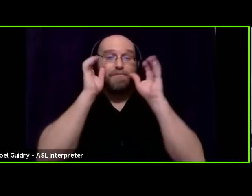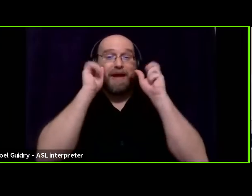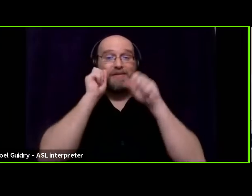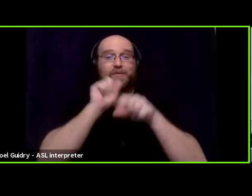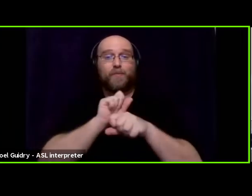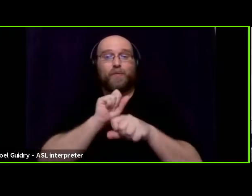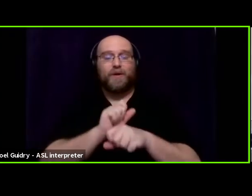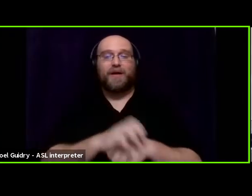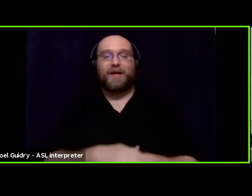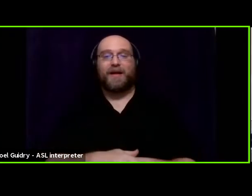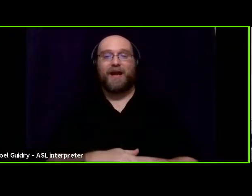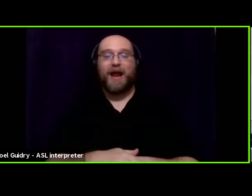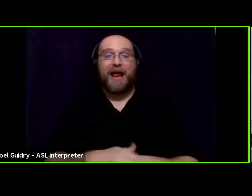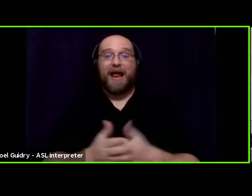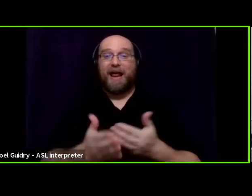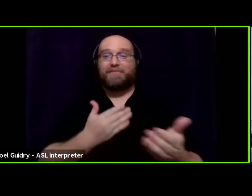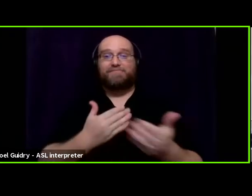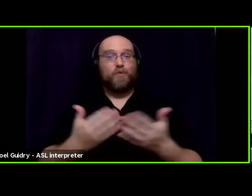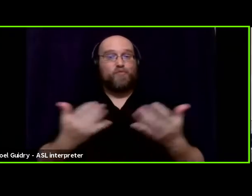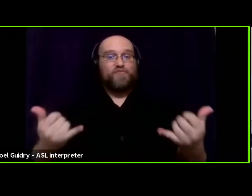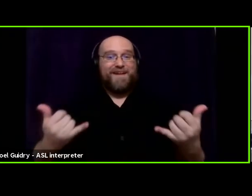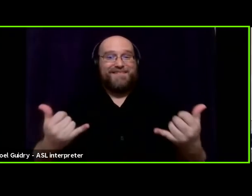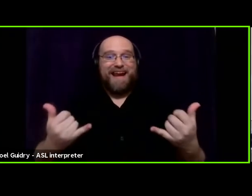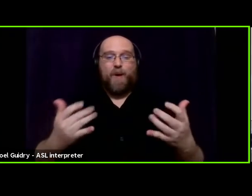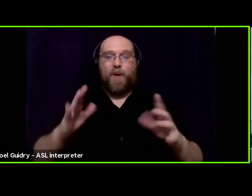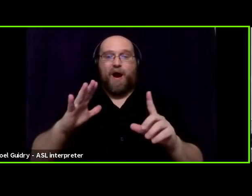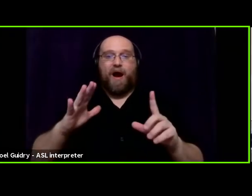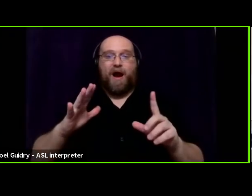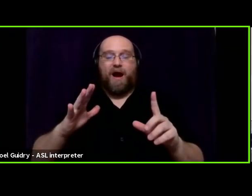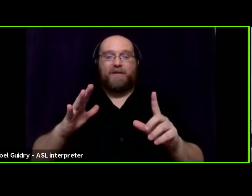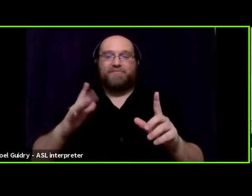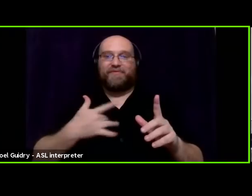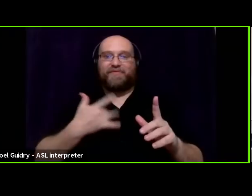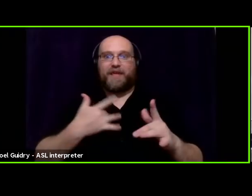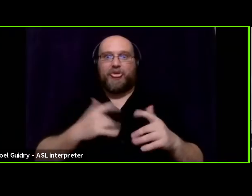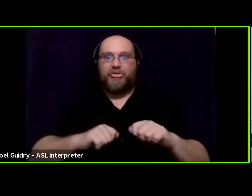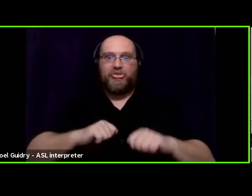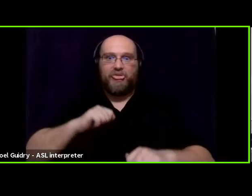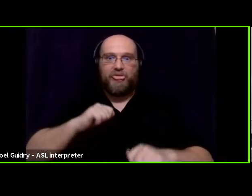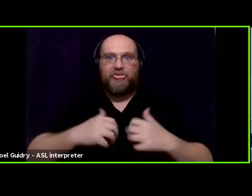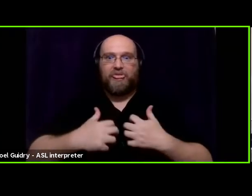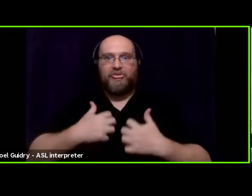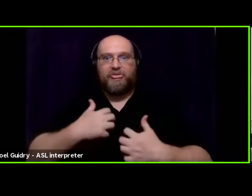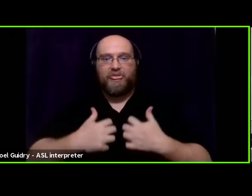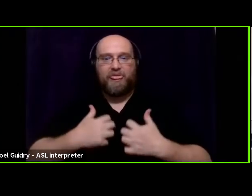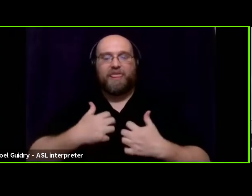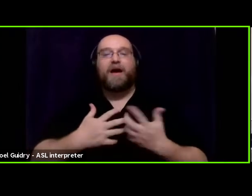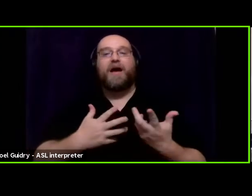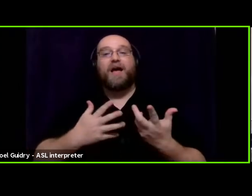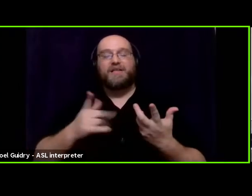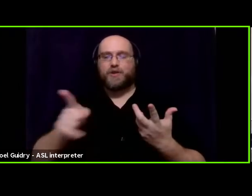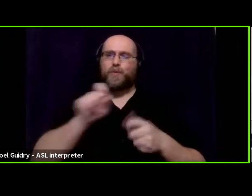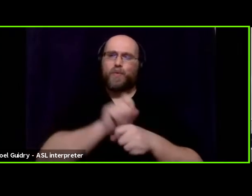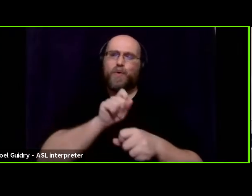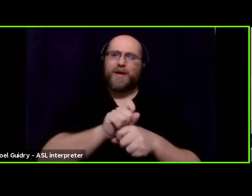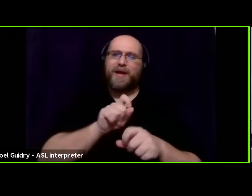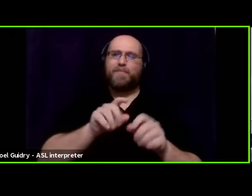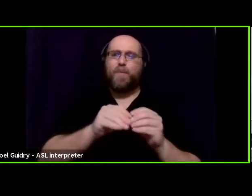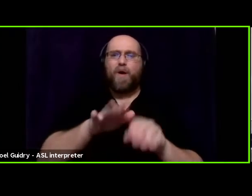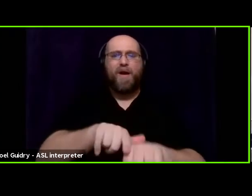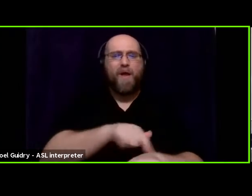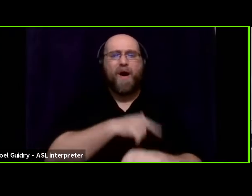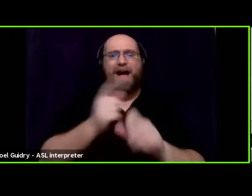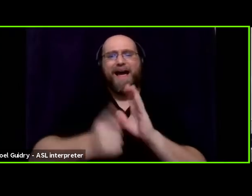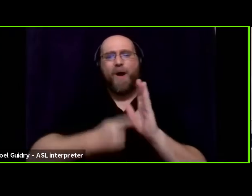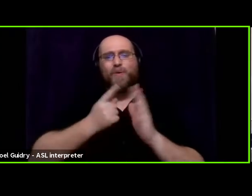chronic uncertainty. And for that, I want to thank you. You're working longer hours than ever before. In